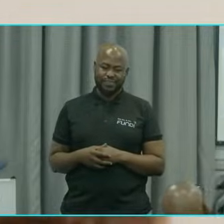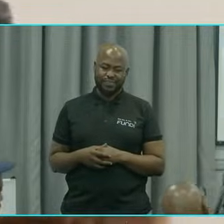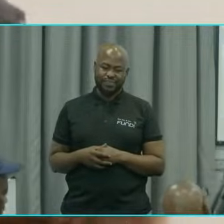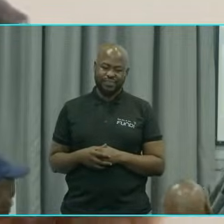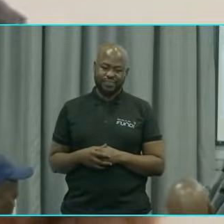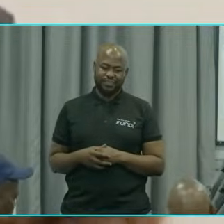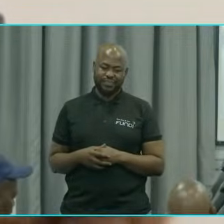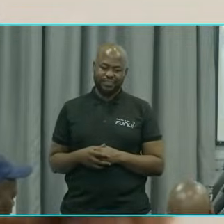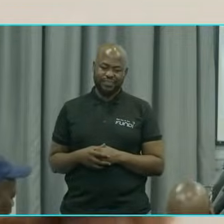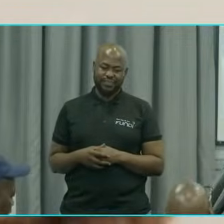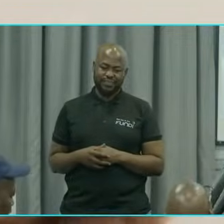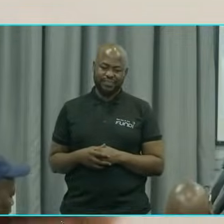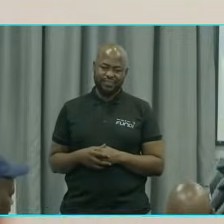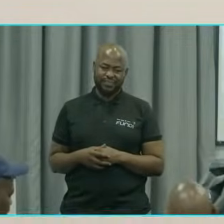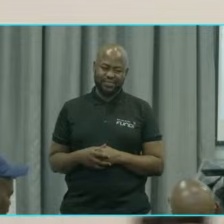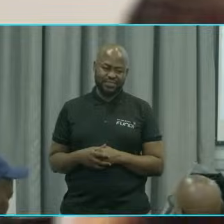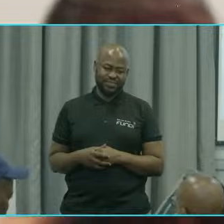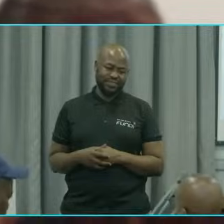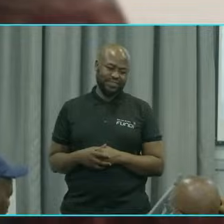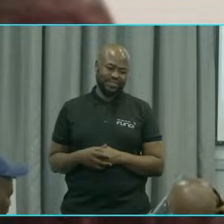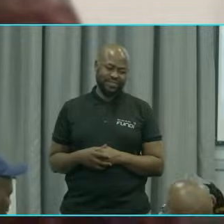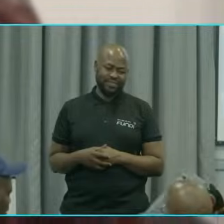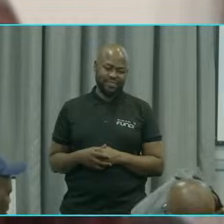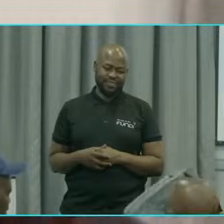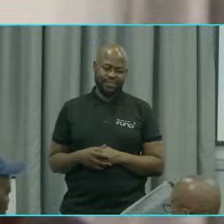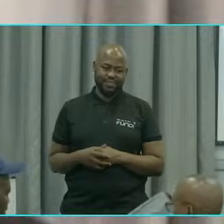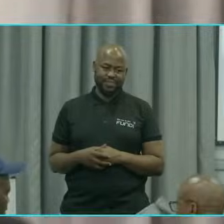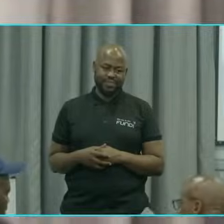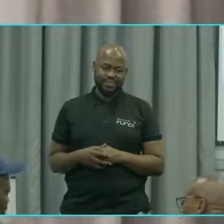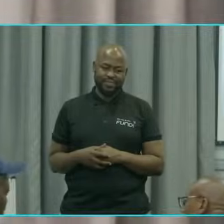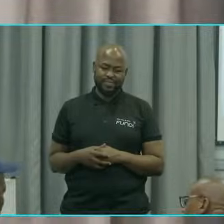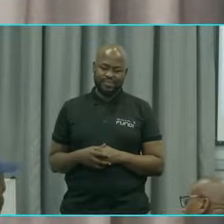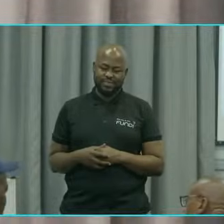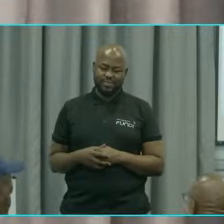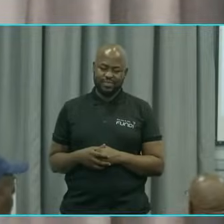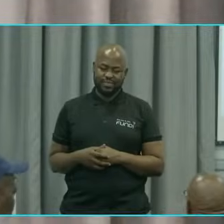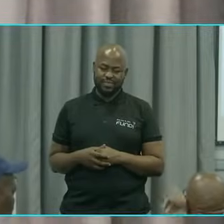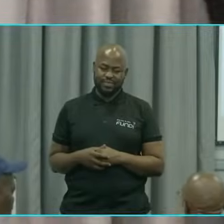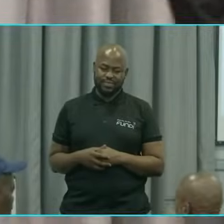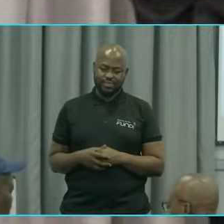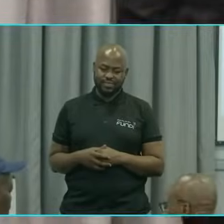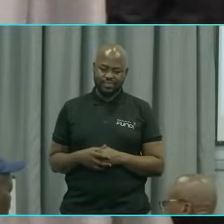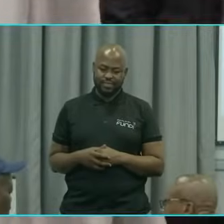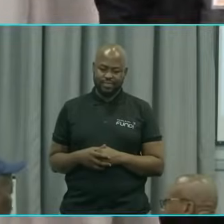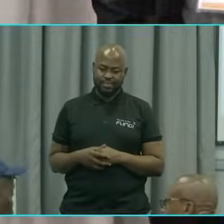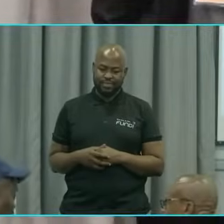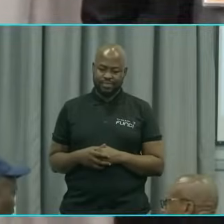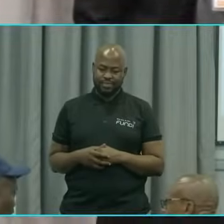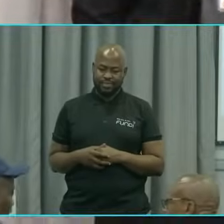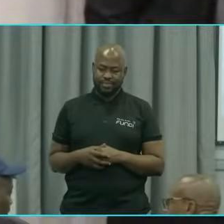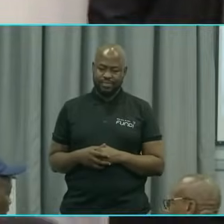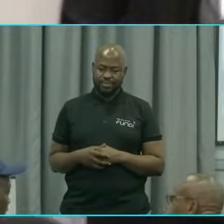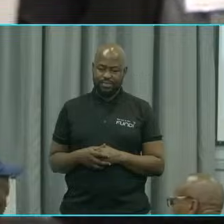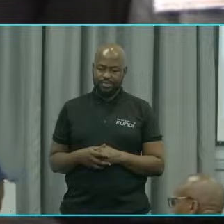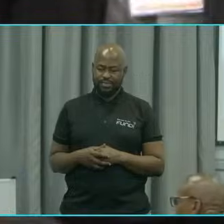You're welcome to make a suggestion. And there's one question over there. So, having listened to the three streams,